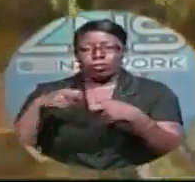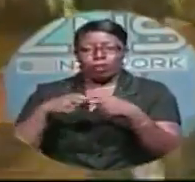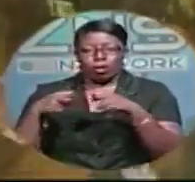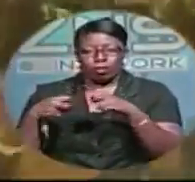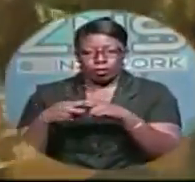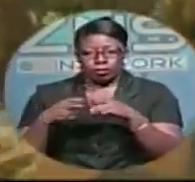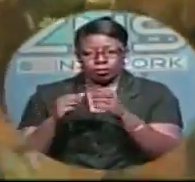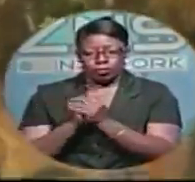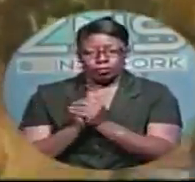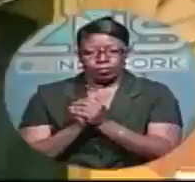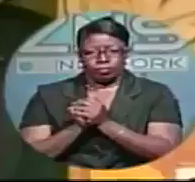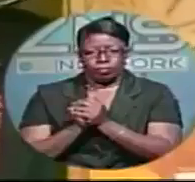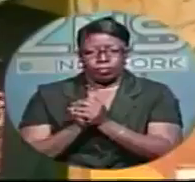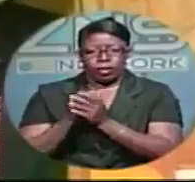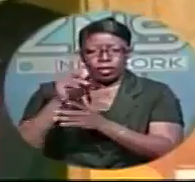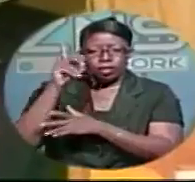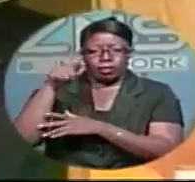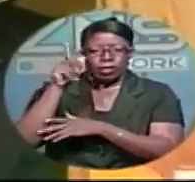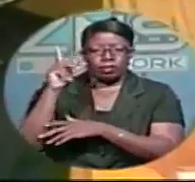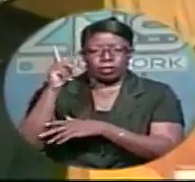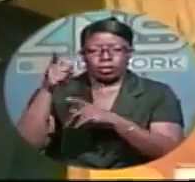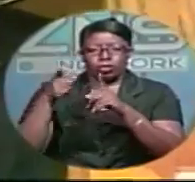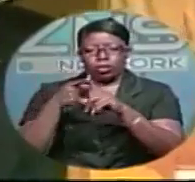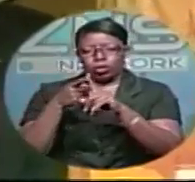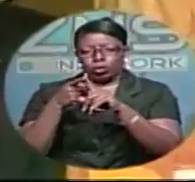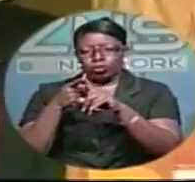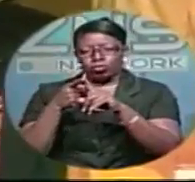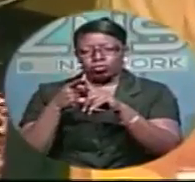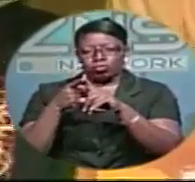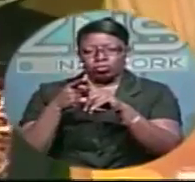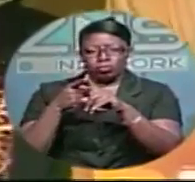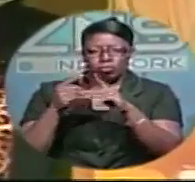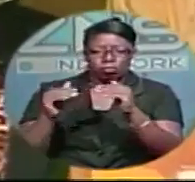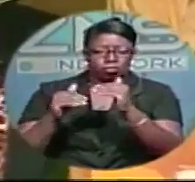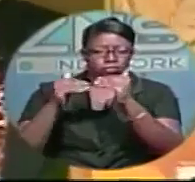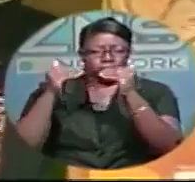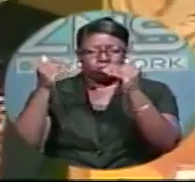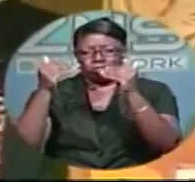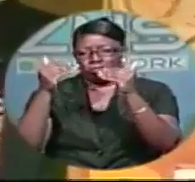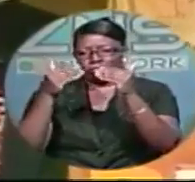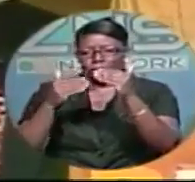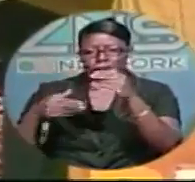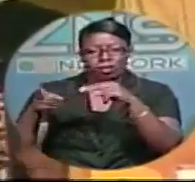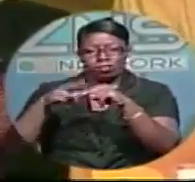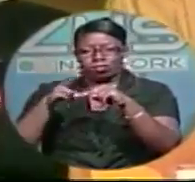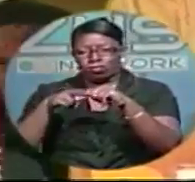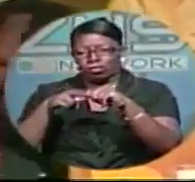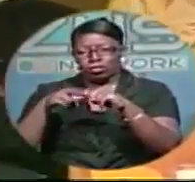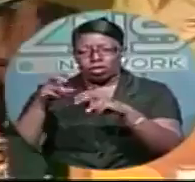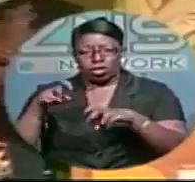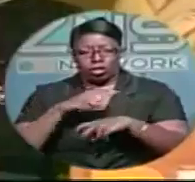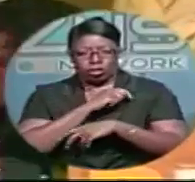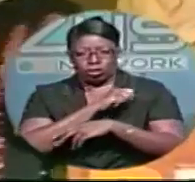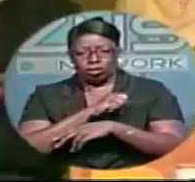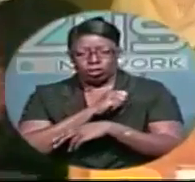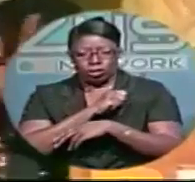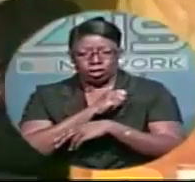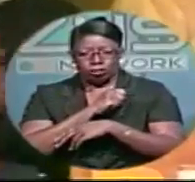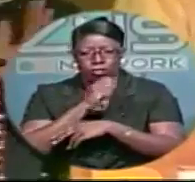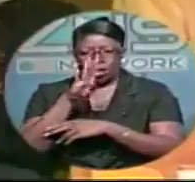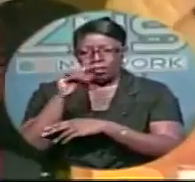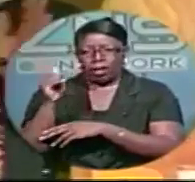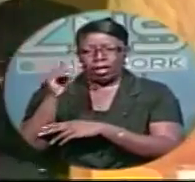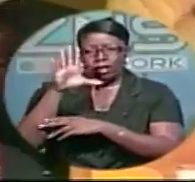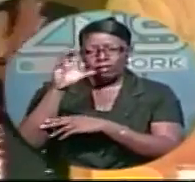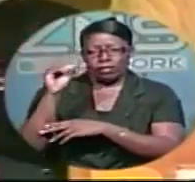PLP, to boost tourism, will reduce the hotel tax for existing hotels by